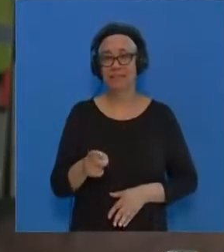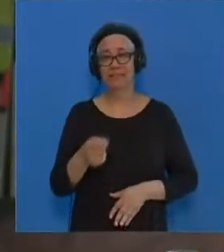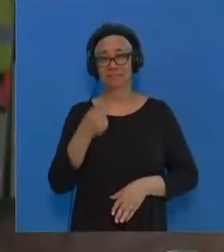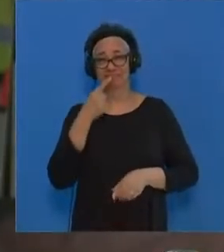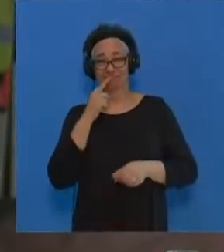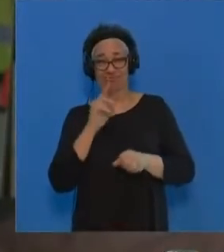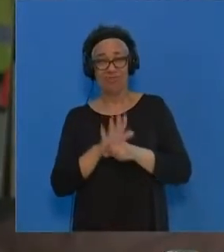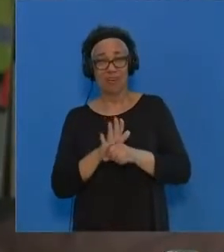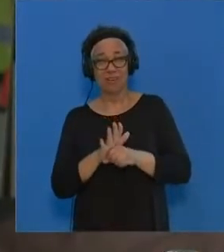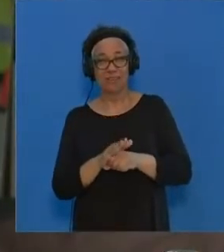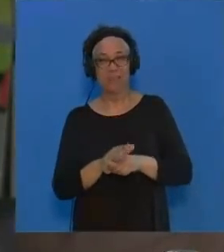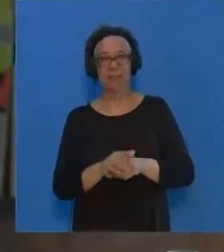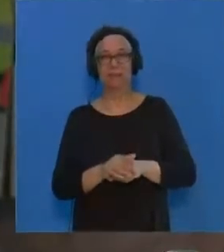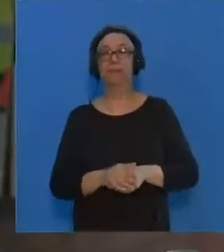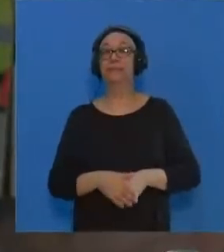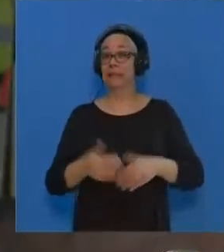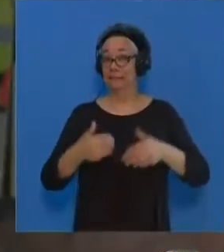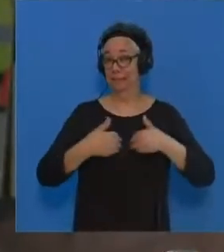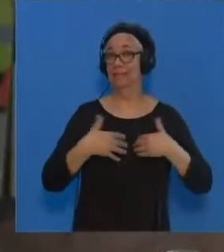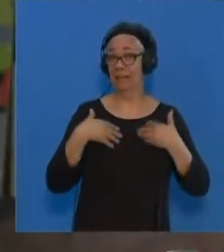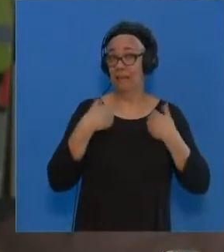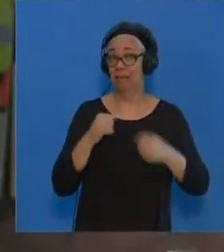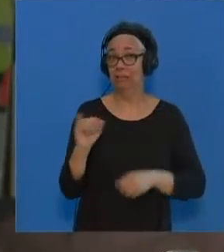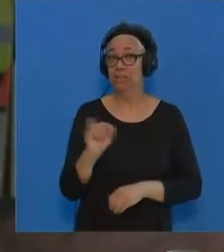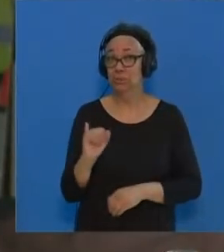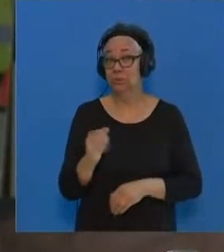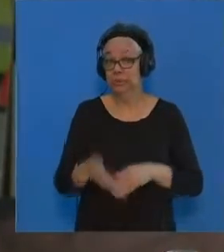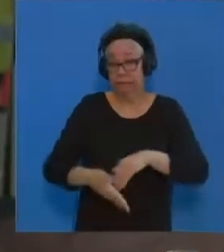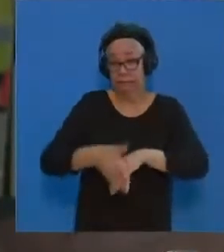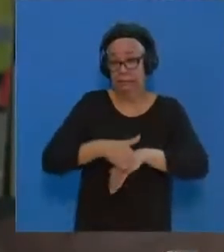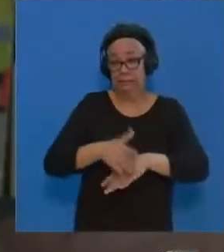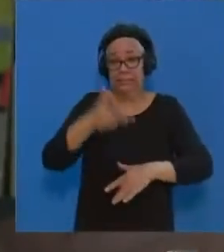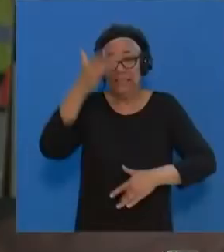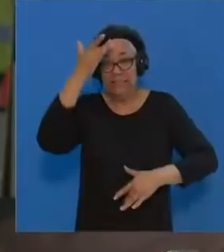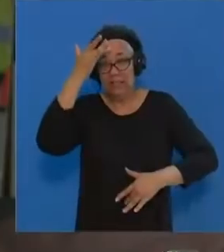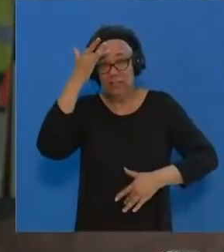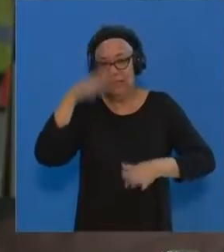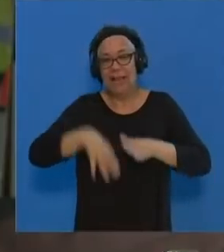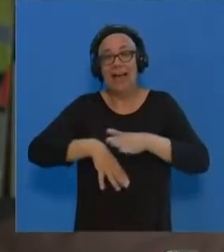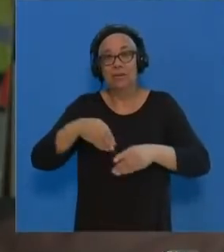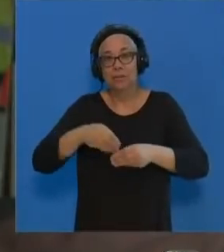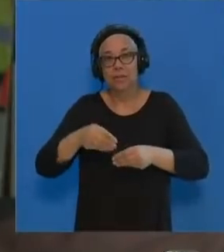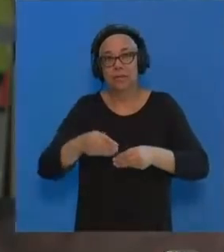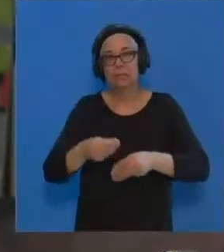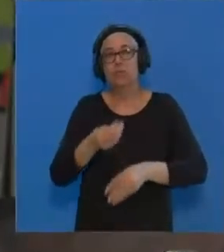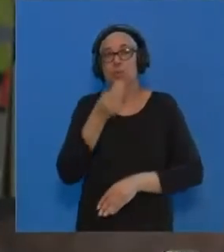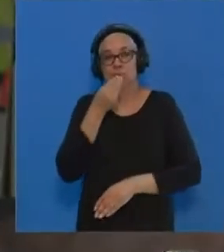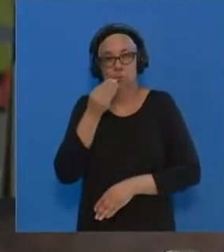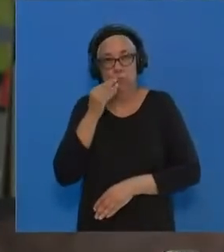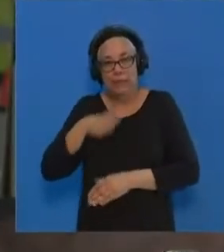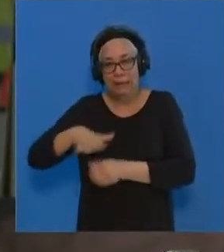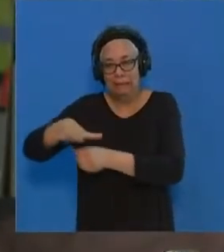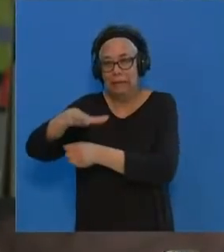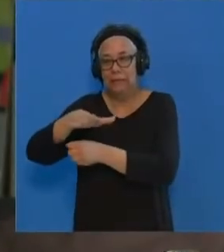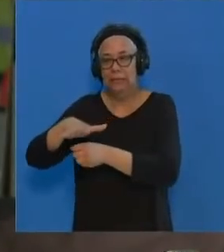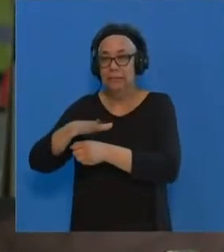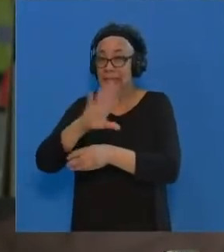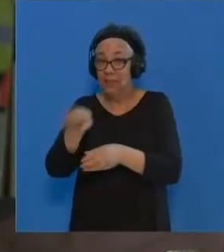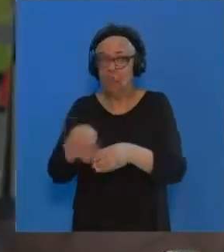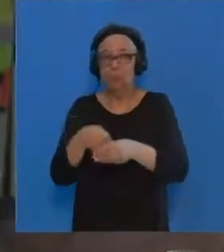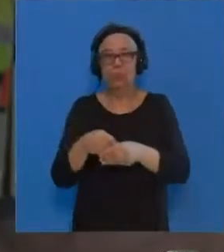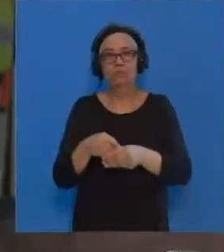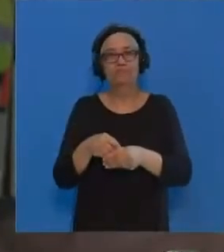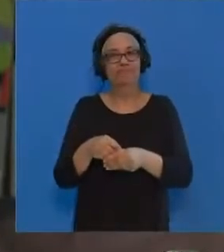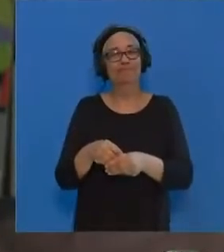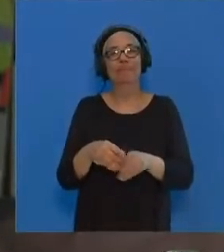they are traveling with health insurance that covers illness and injury outside of their home jurisdiction, including those related